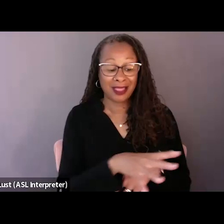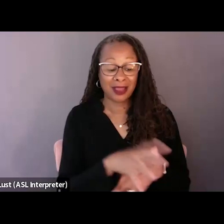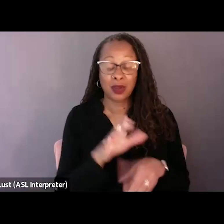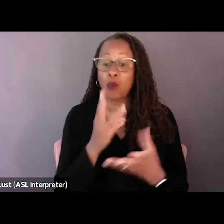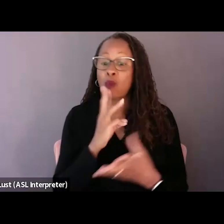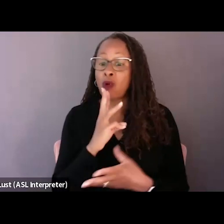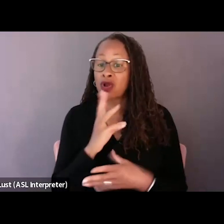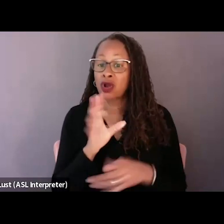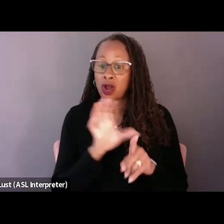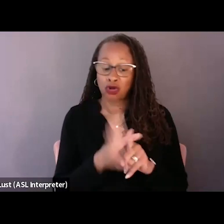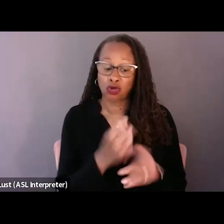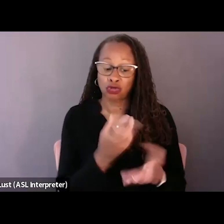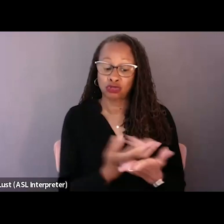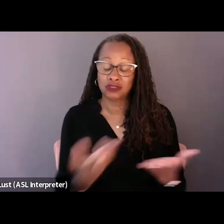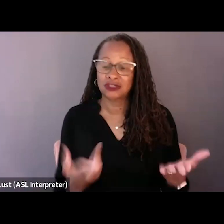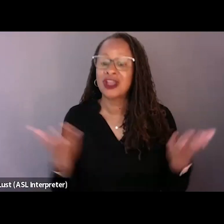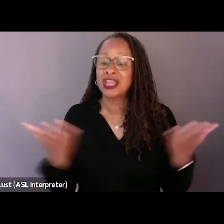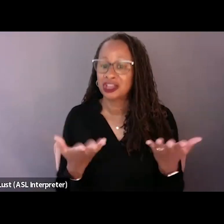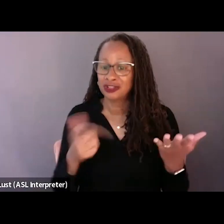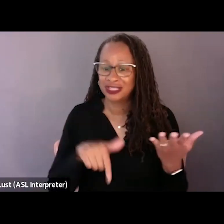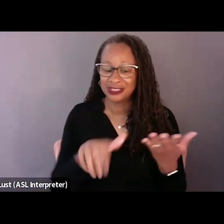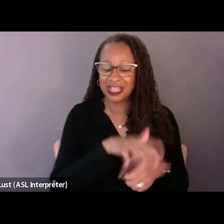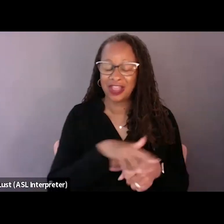in the unceded territory of Los Angeles.